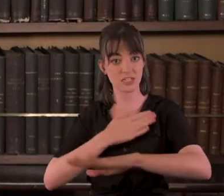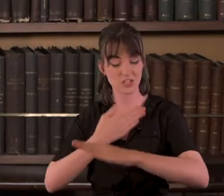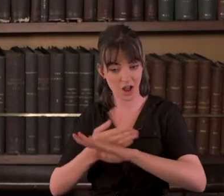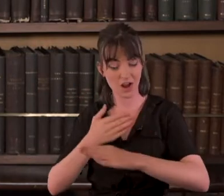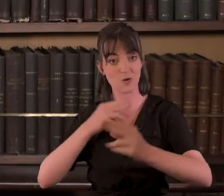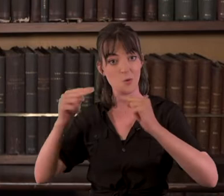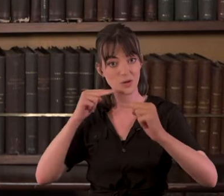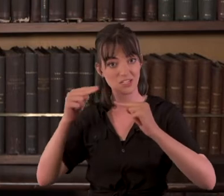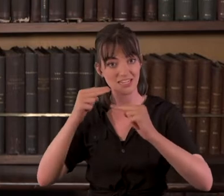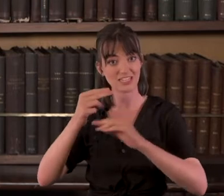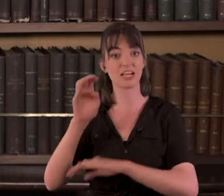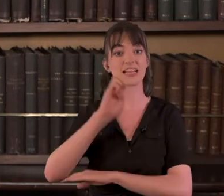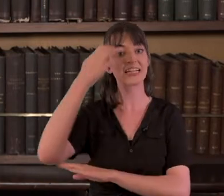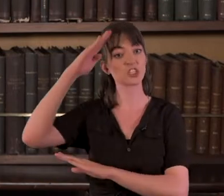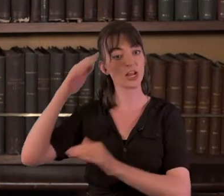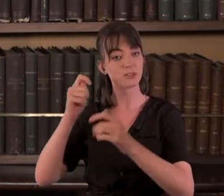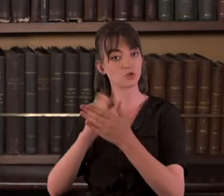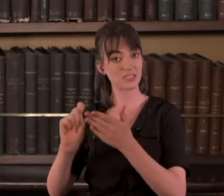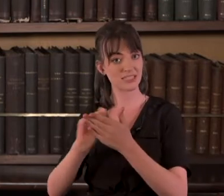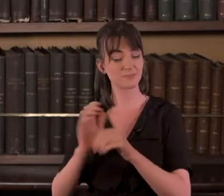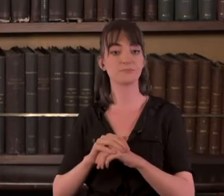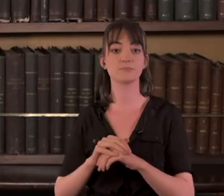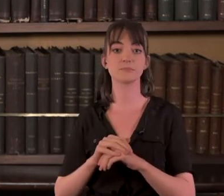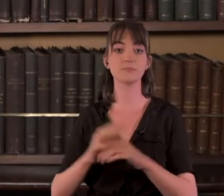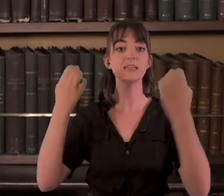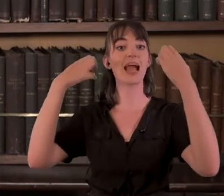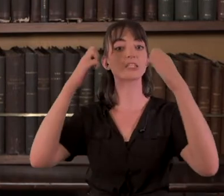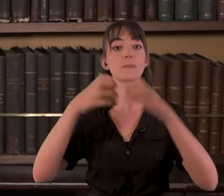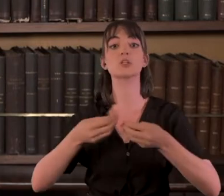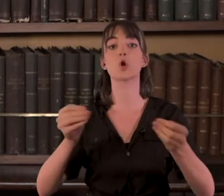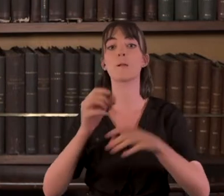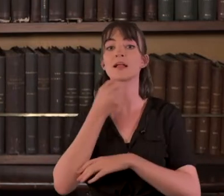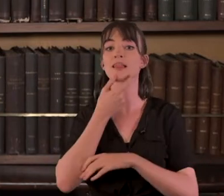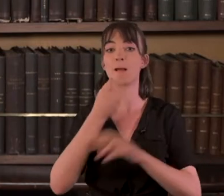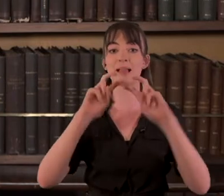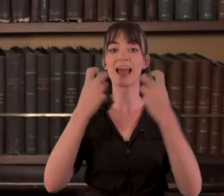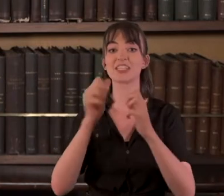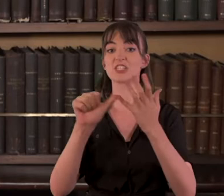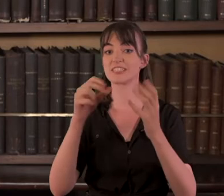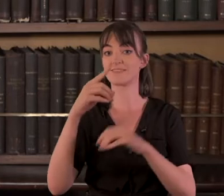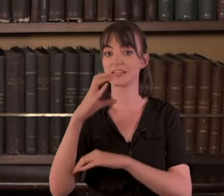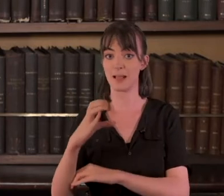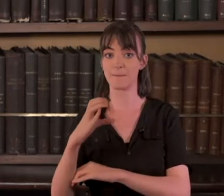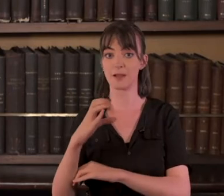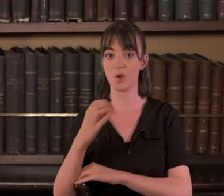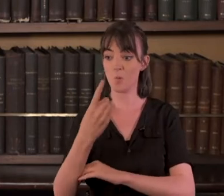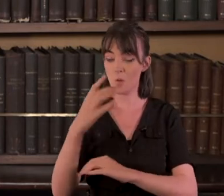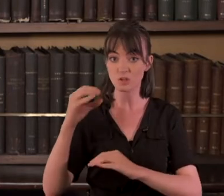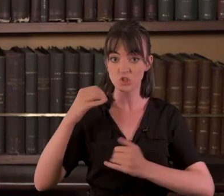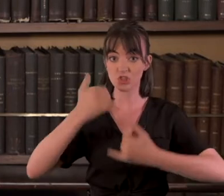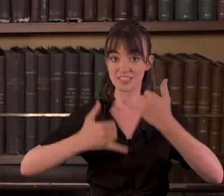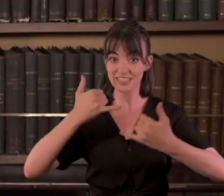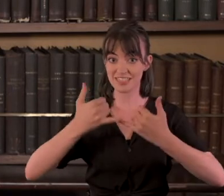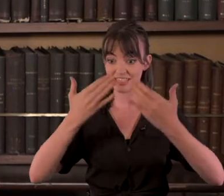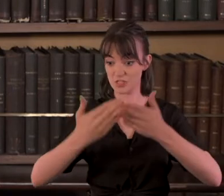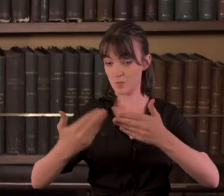Anglo-Irish Treaty. The exhibition will open in Dublin Castle on the 6th of December, 100 years to the day that the treaty was signed in